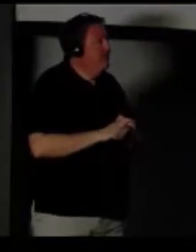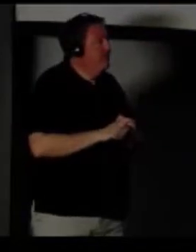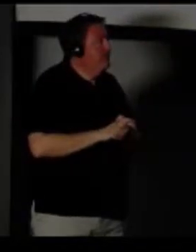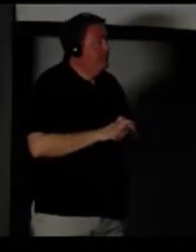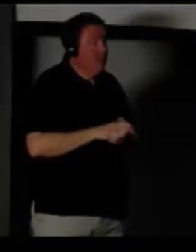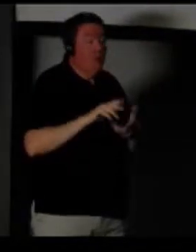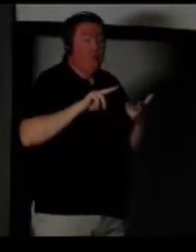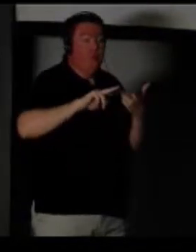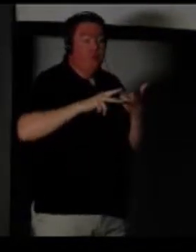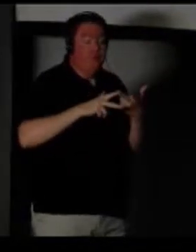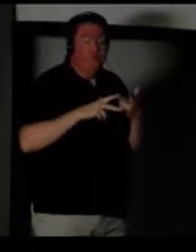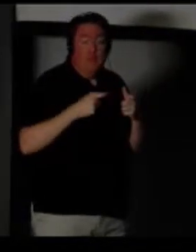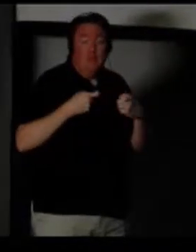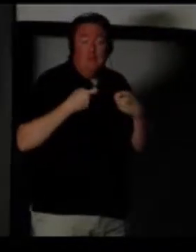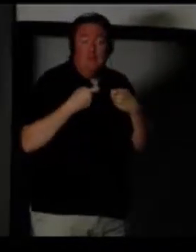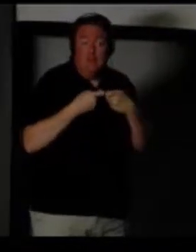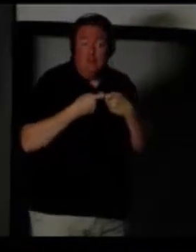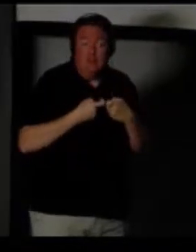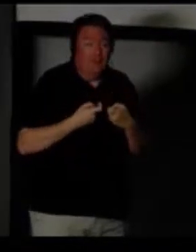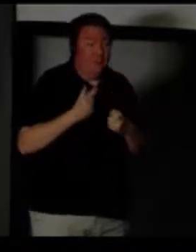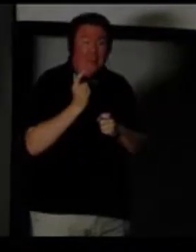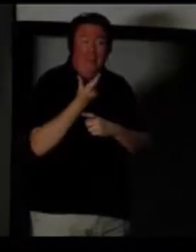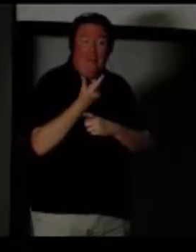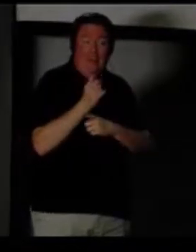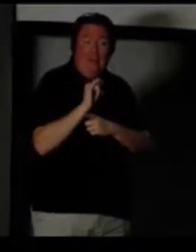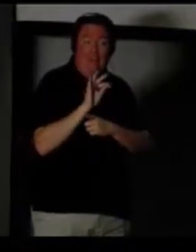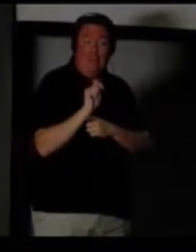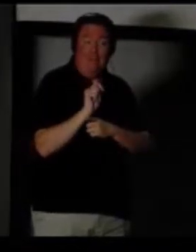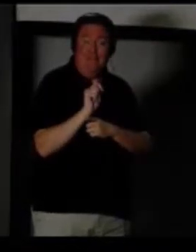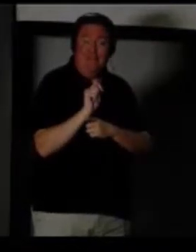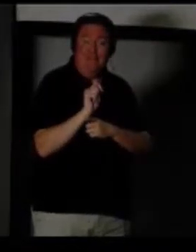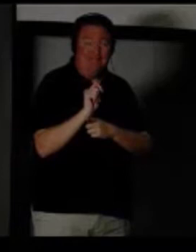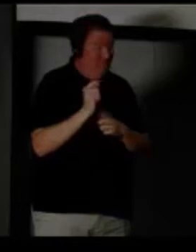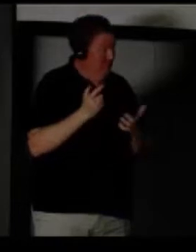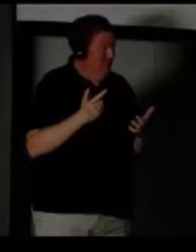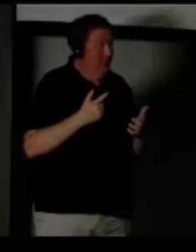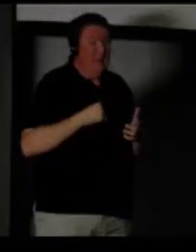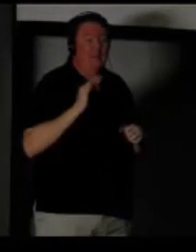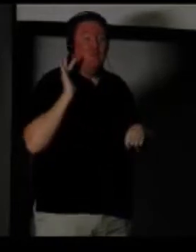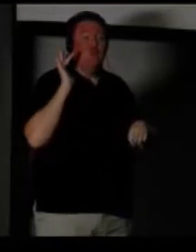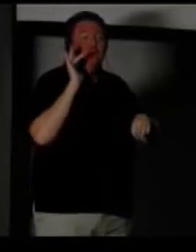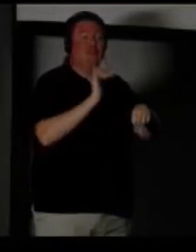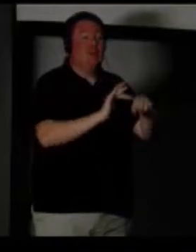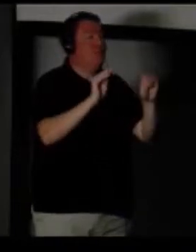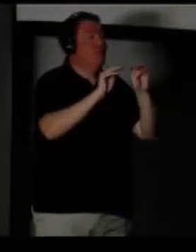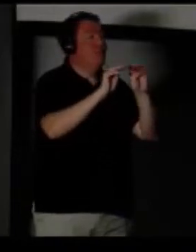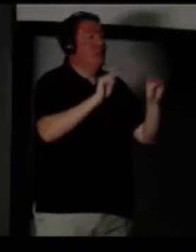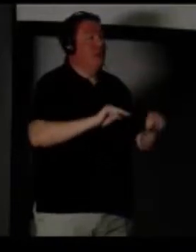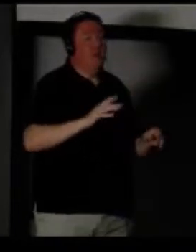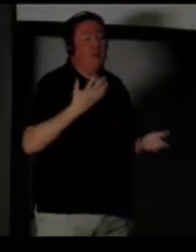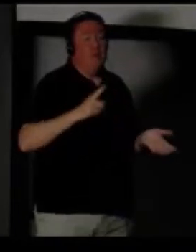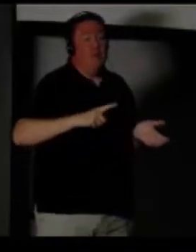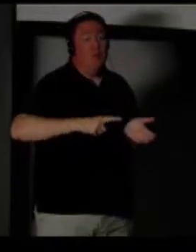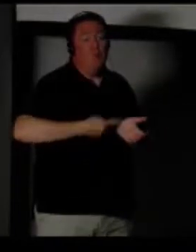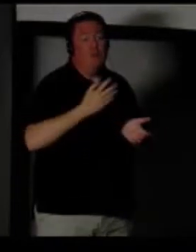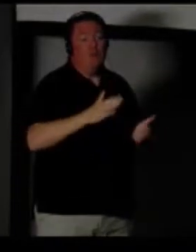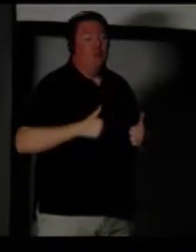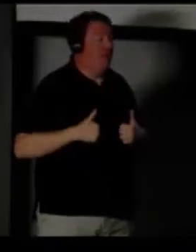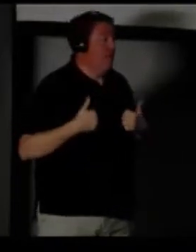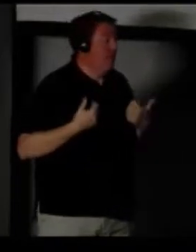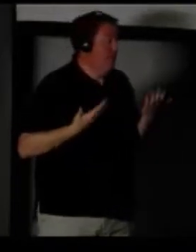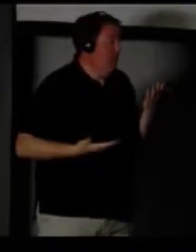Third is that digitization is a gift that keeps on giving. A trip to the museum could be a once-in-a-lifetime experience, and